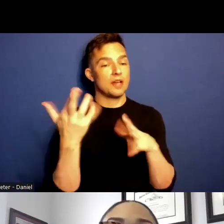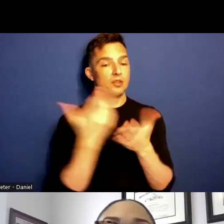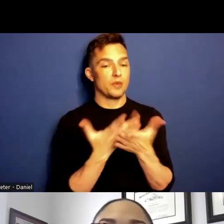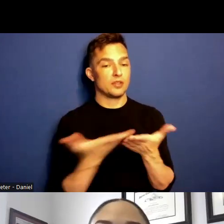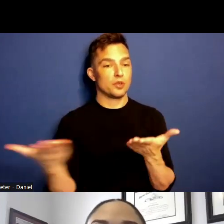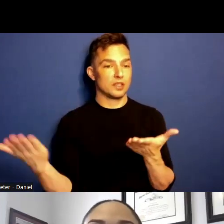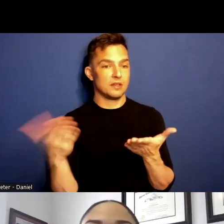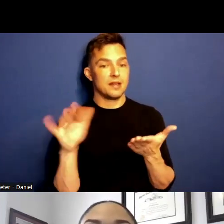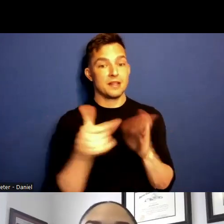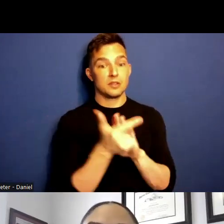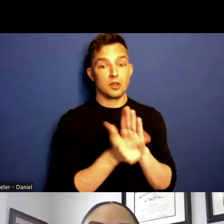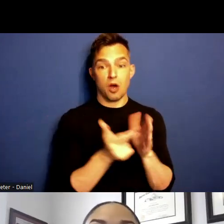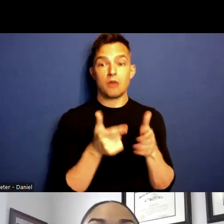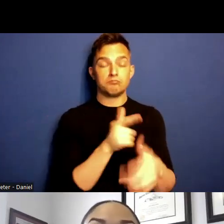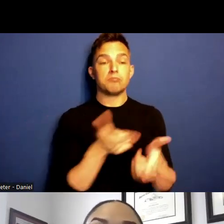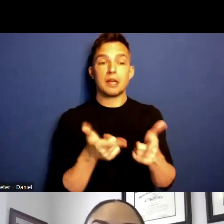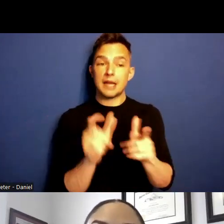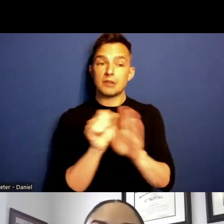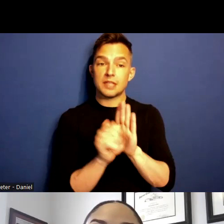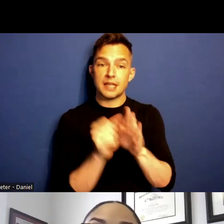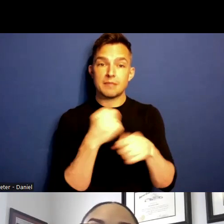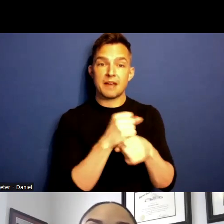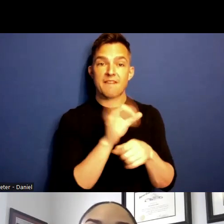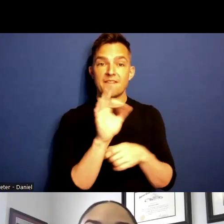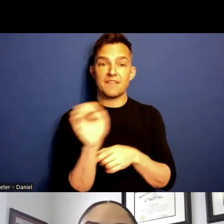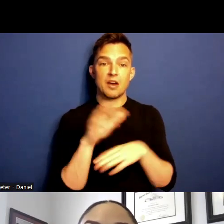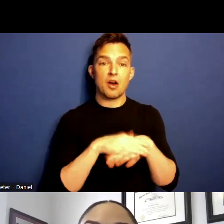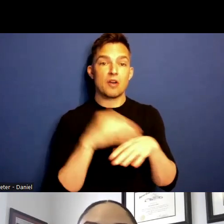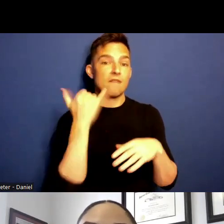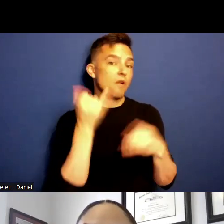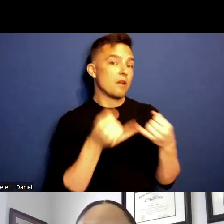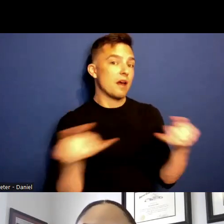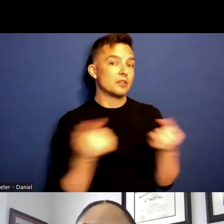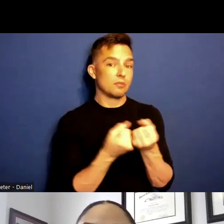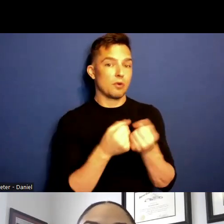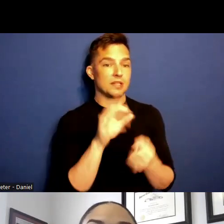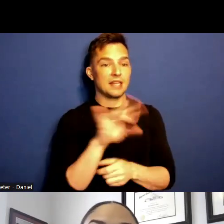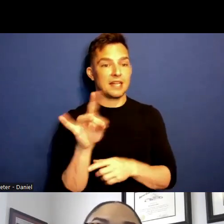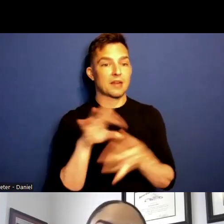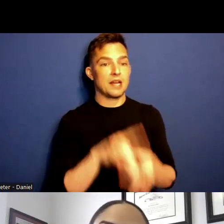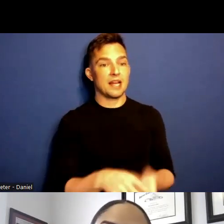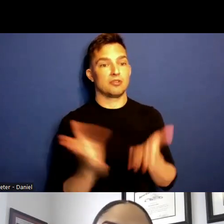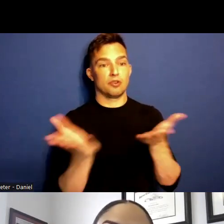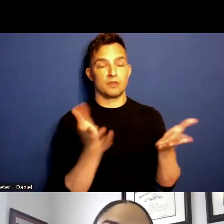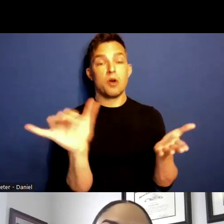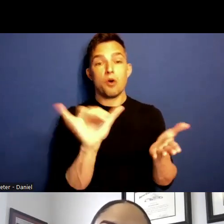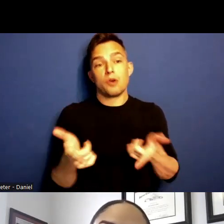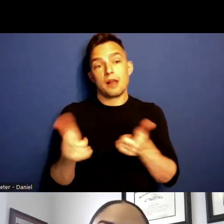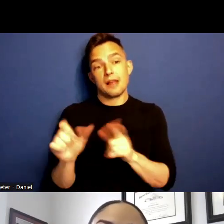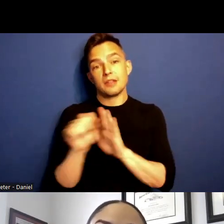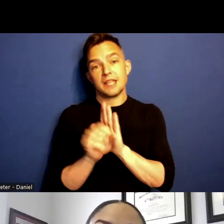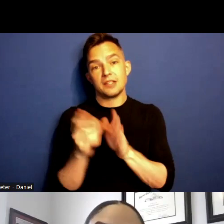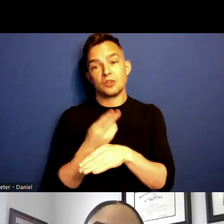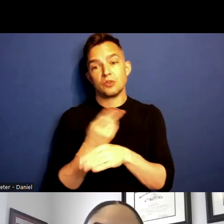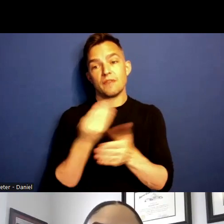Act authorized states to create a fee on phone lines that would support 988 related services and allowed states to use the